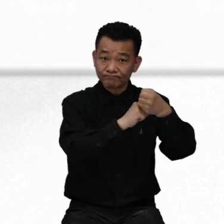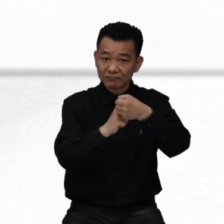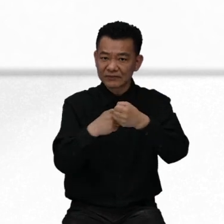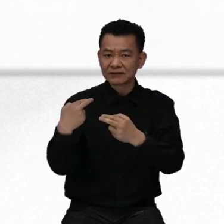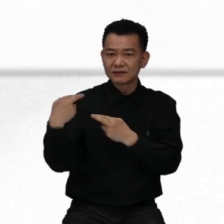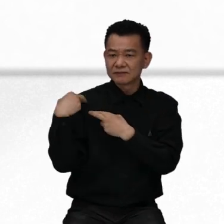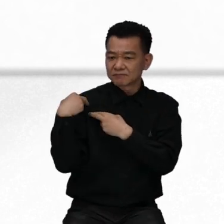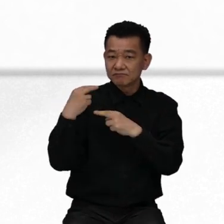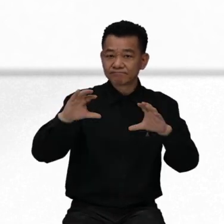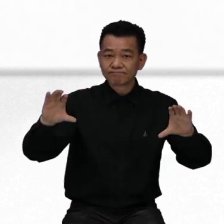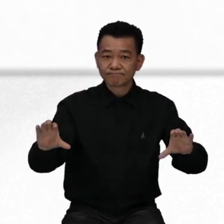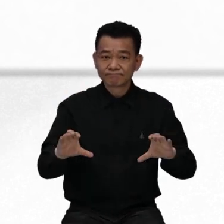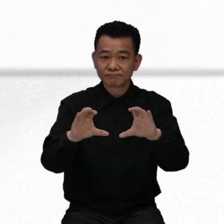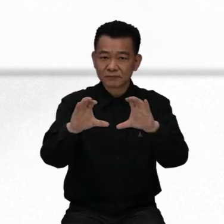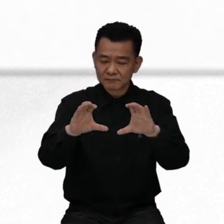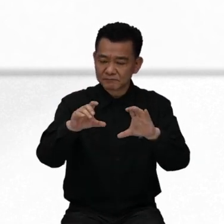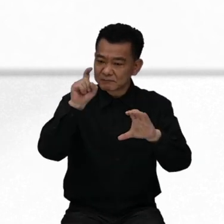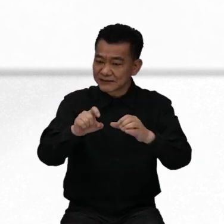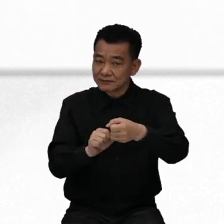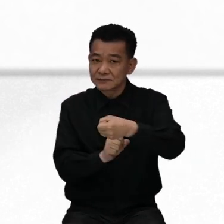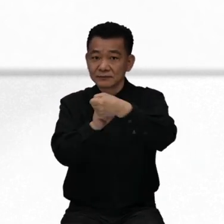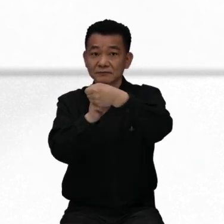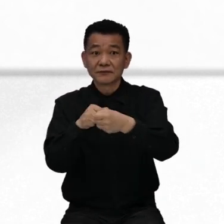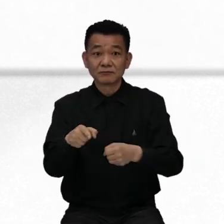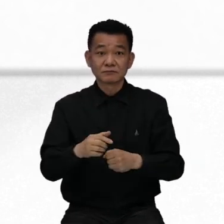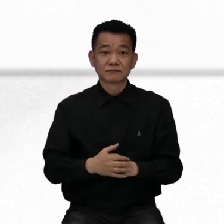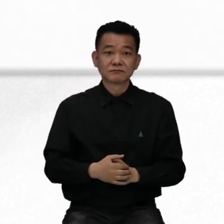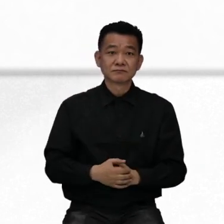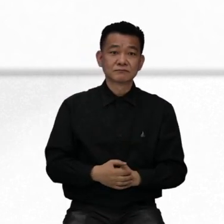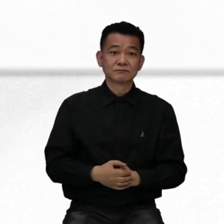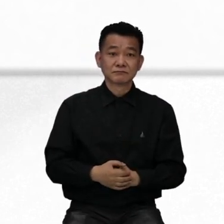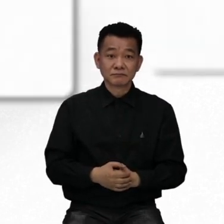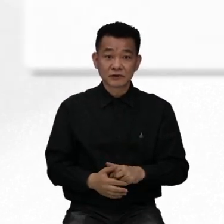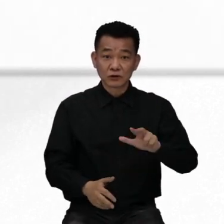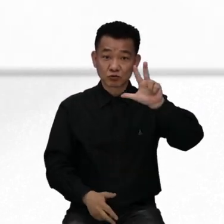and assist its members in the fulfillment of their mandate.